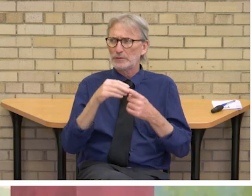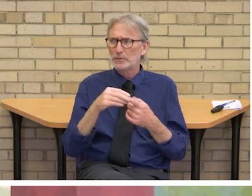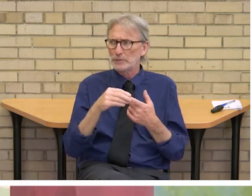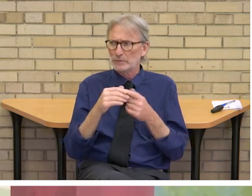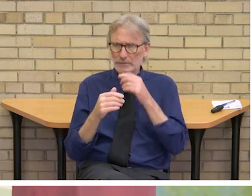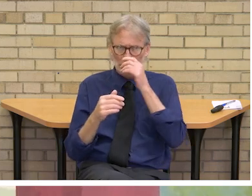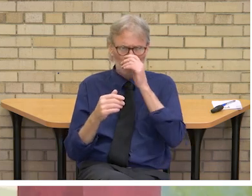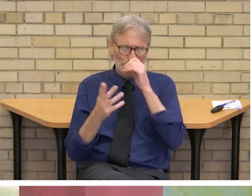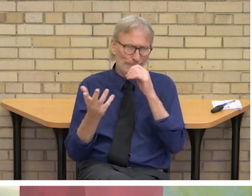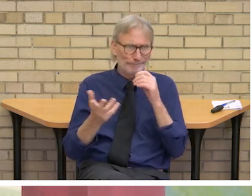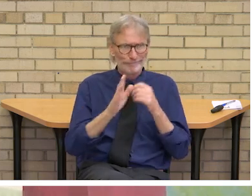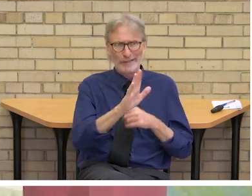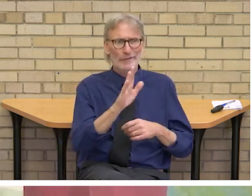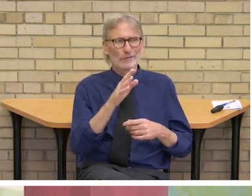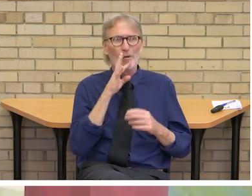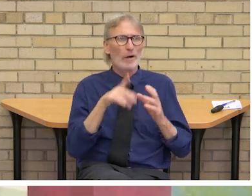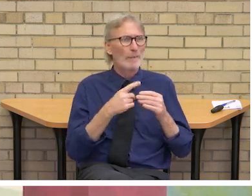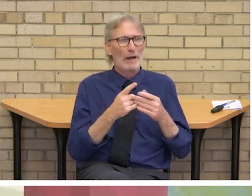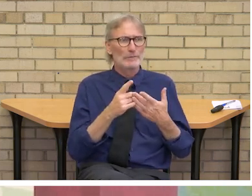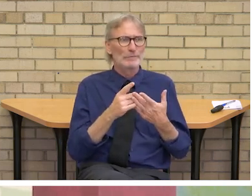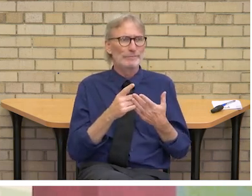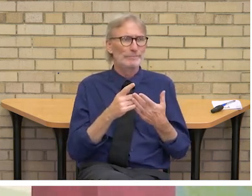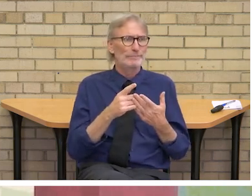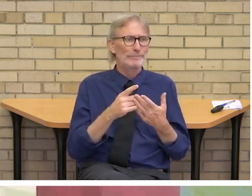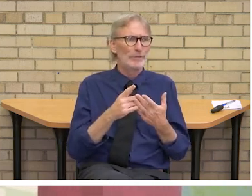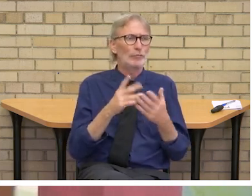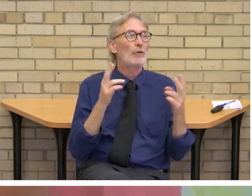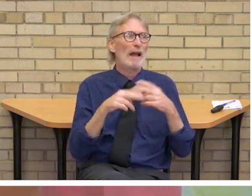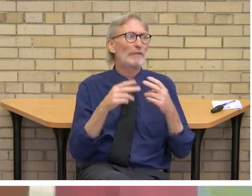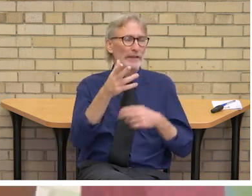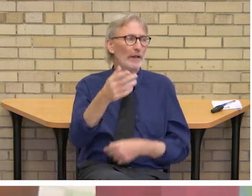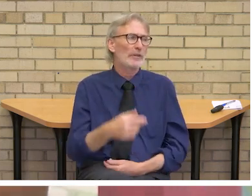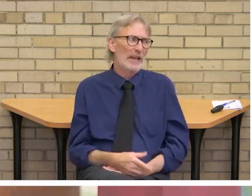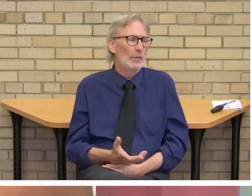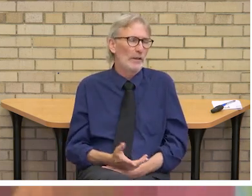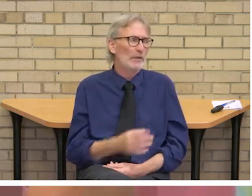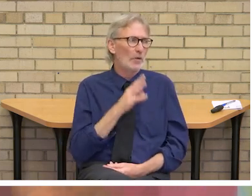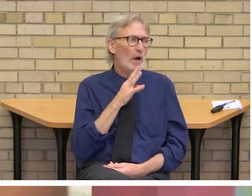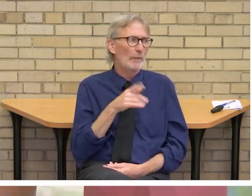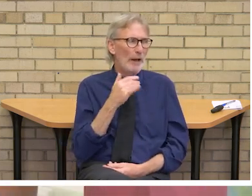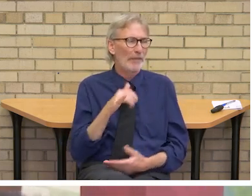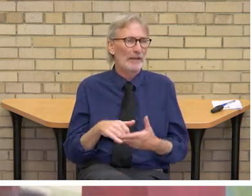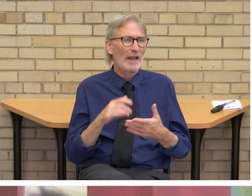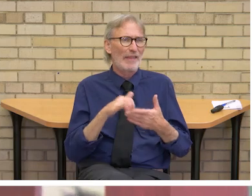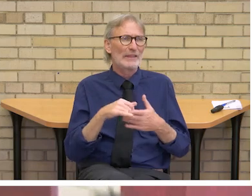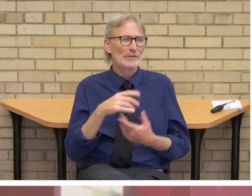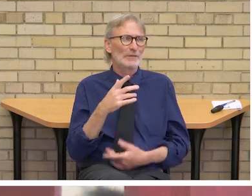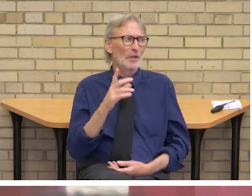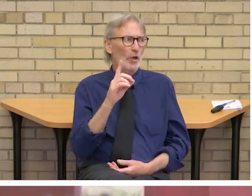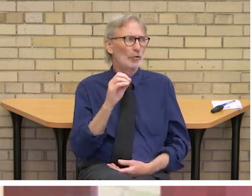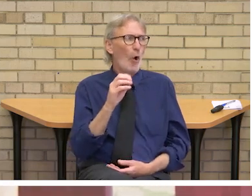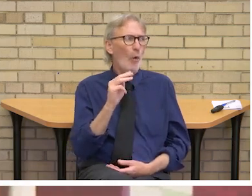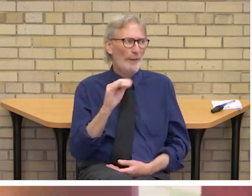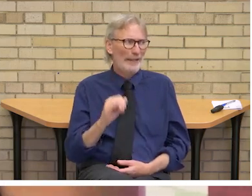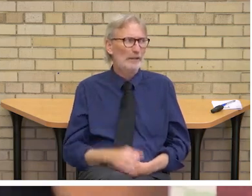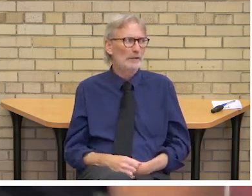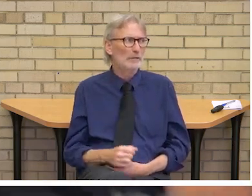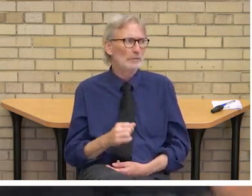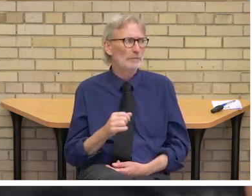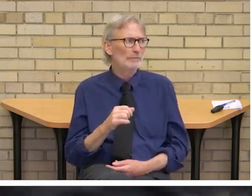about what traffic enforcement looks like. Yeah, that would be through our office though, not through DOMI.